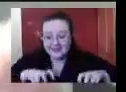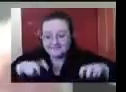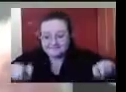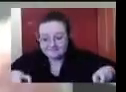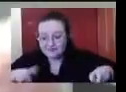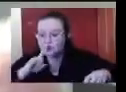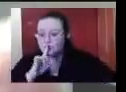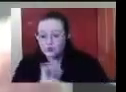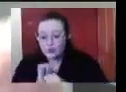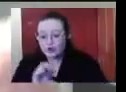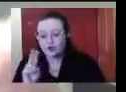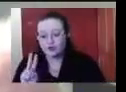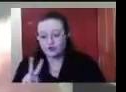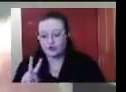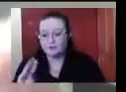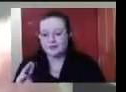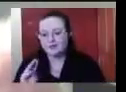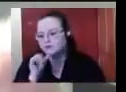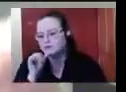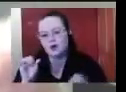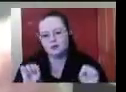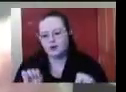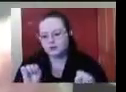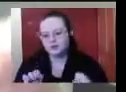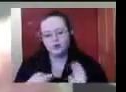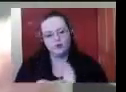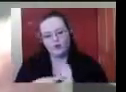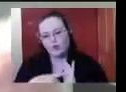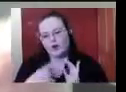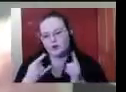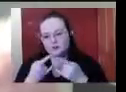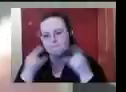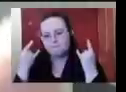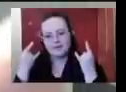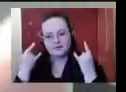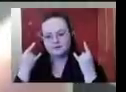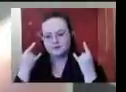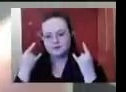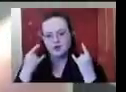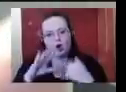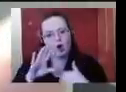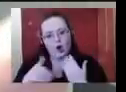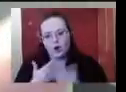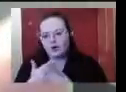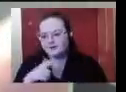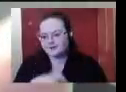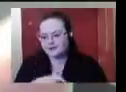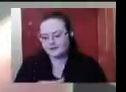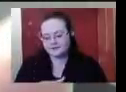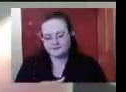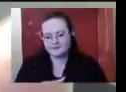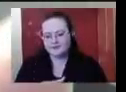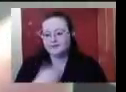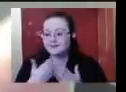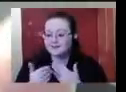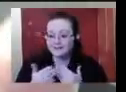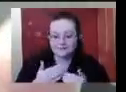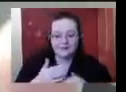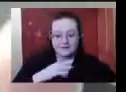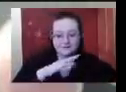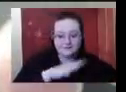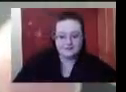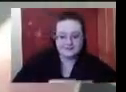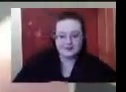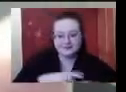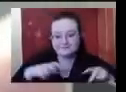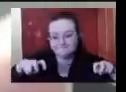apart, students are being required to wear masks indoors at all times, including while seated at a desk.